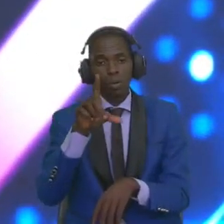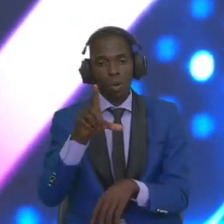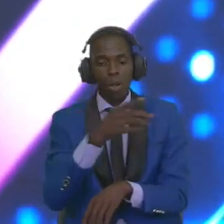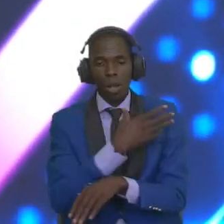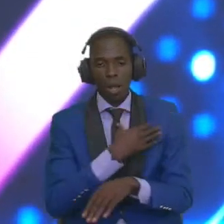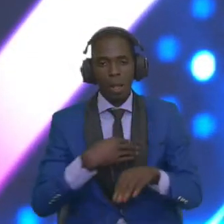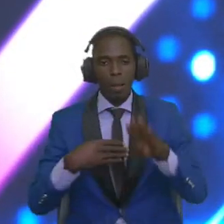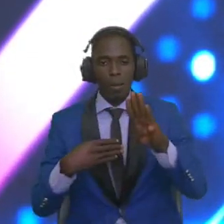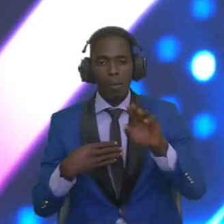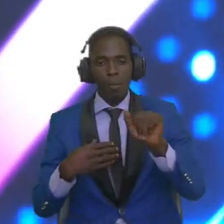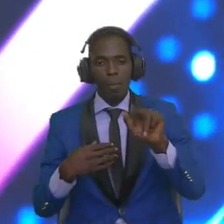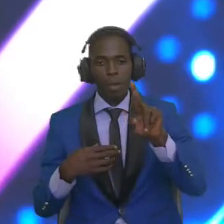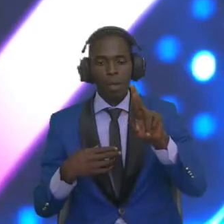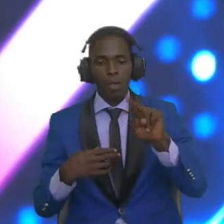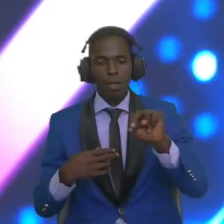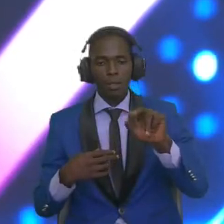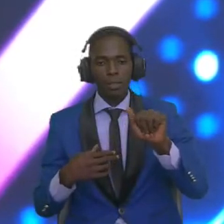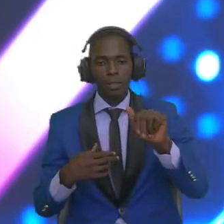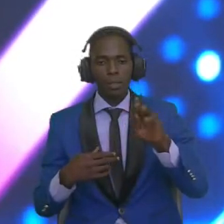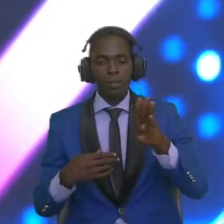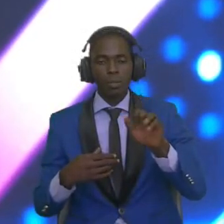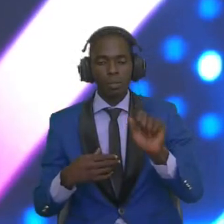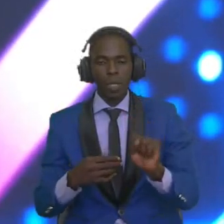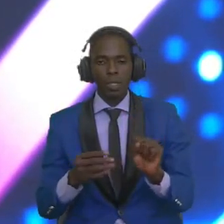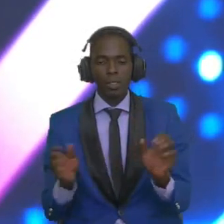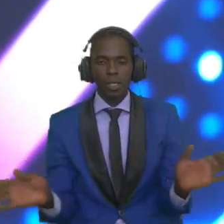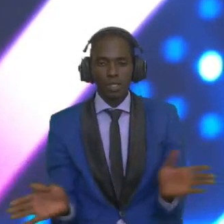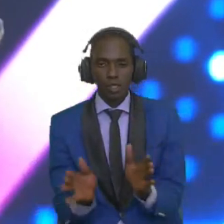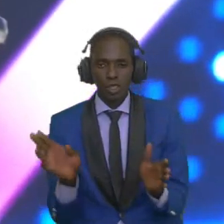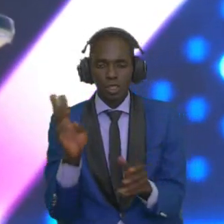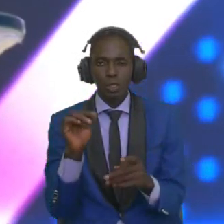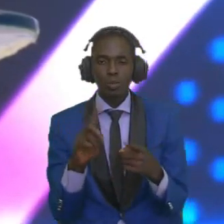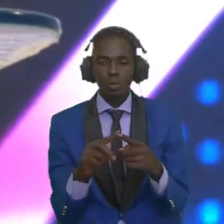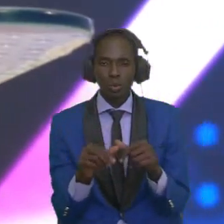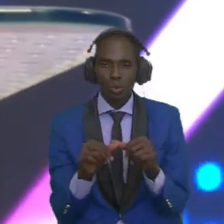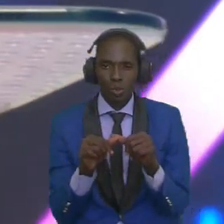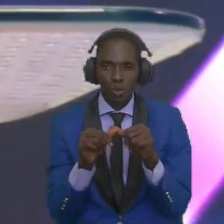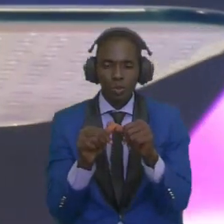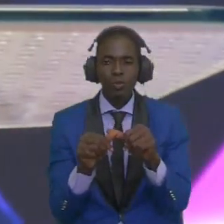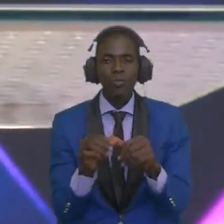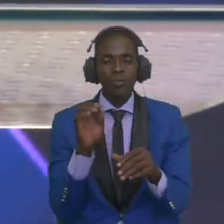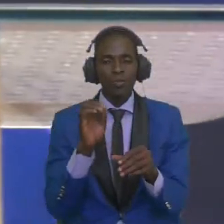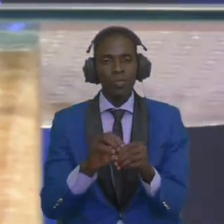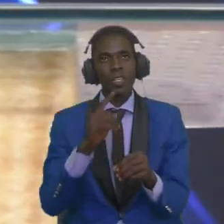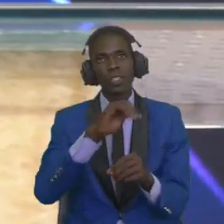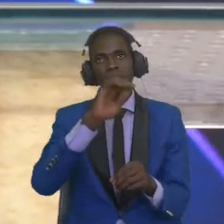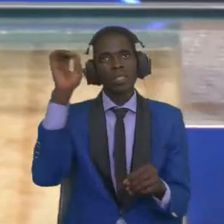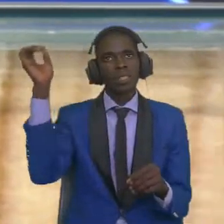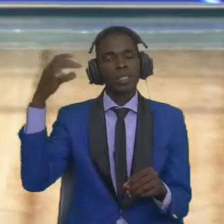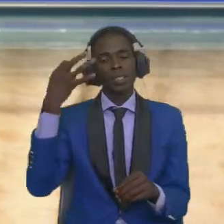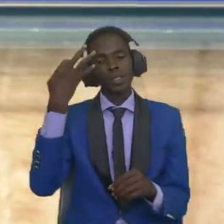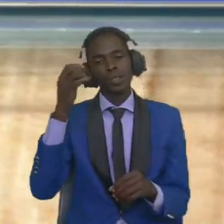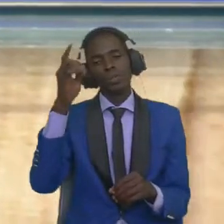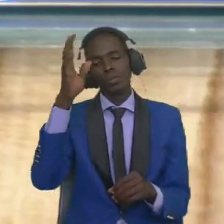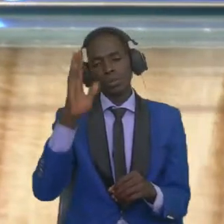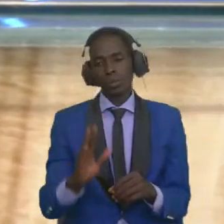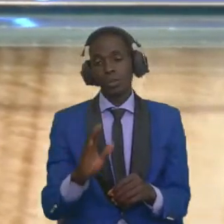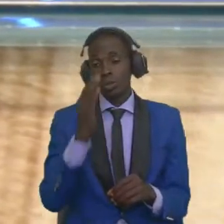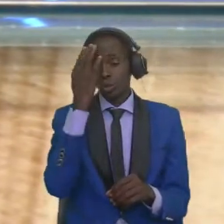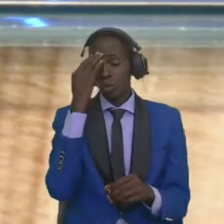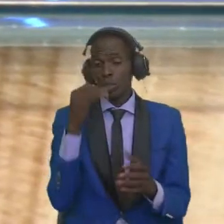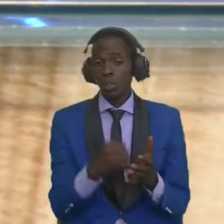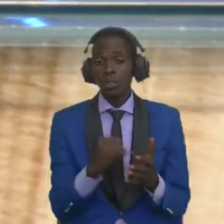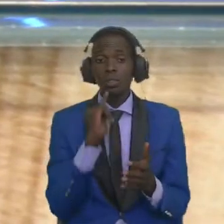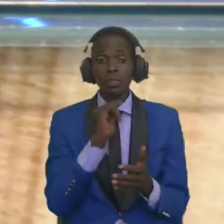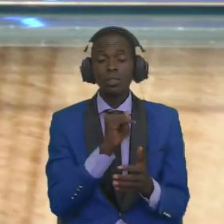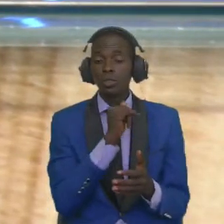persuaded them to continue in the grace of God. You know, it's not automatic.